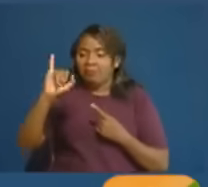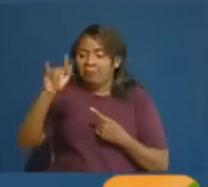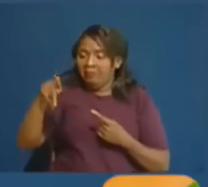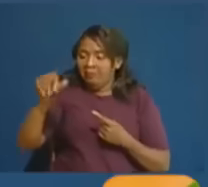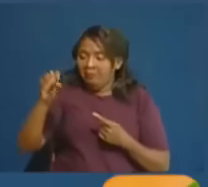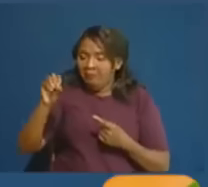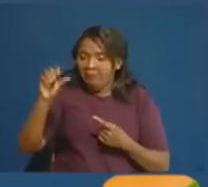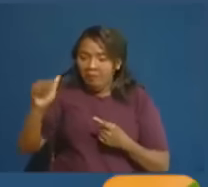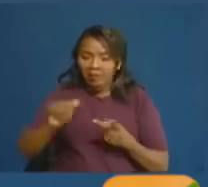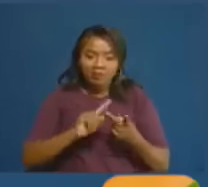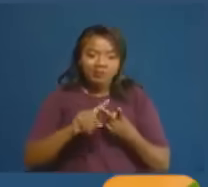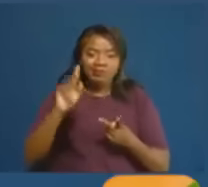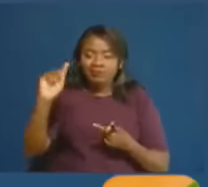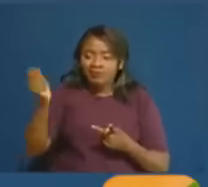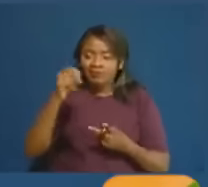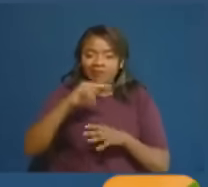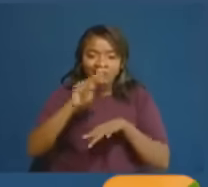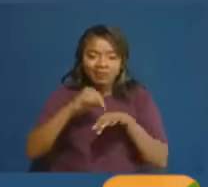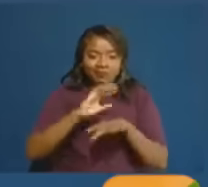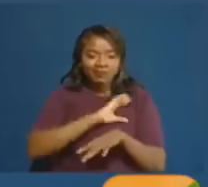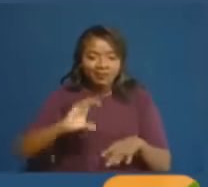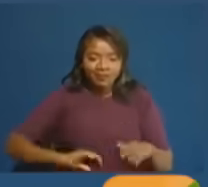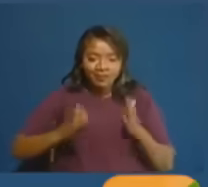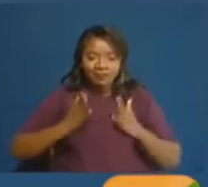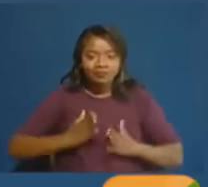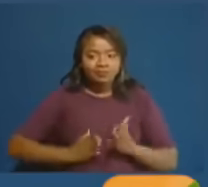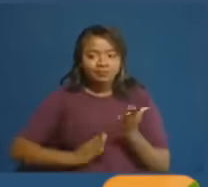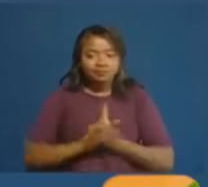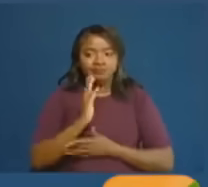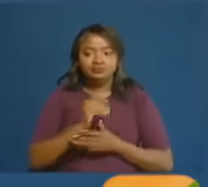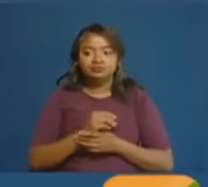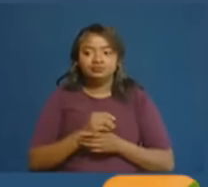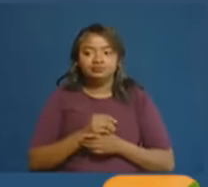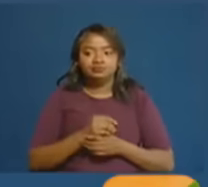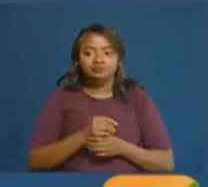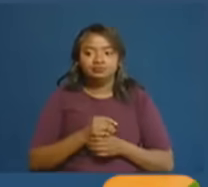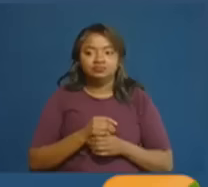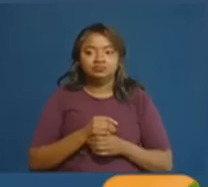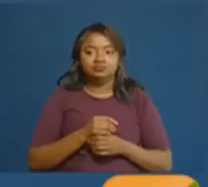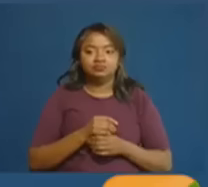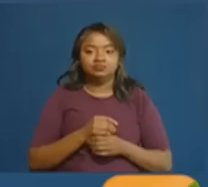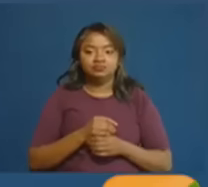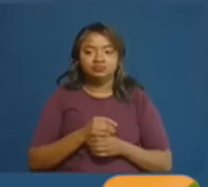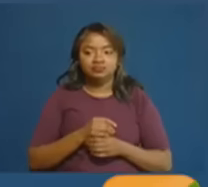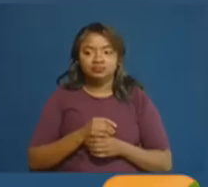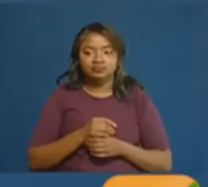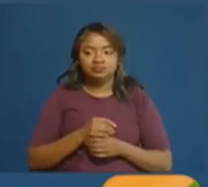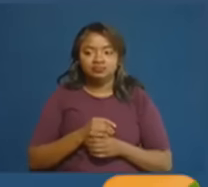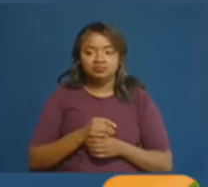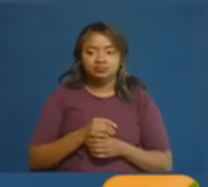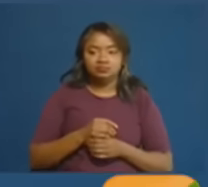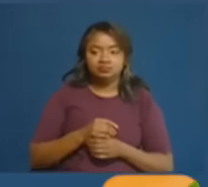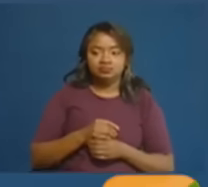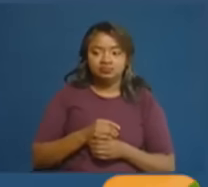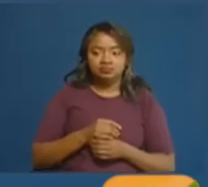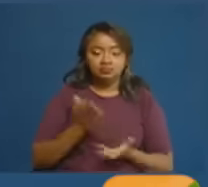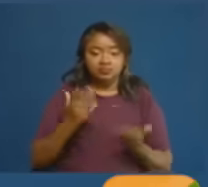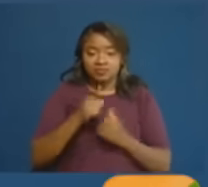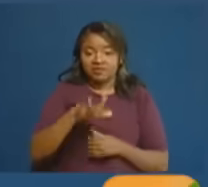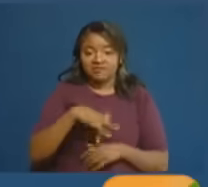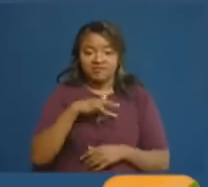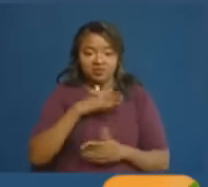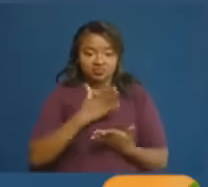National Commission for Human Rights, which is a government body. And therefore, those who may feel aggrieved are not short of